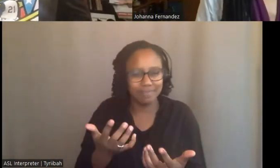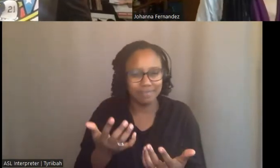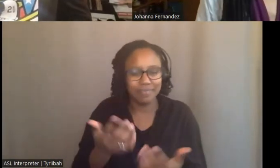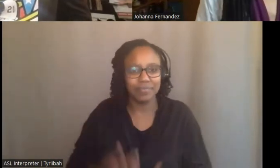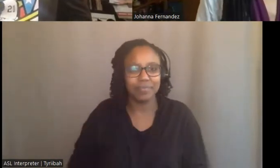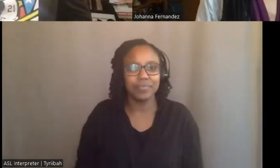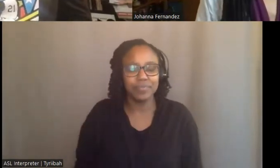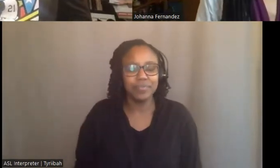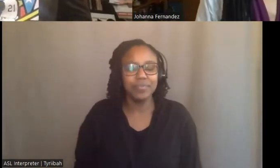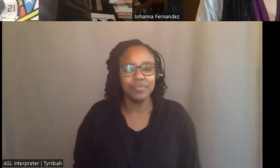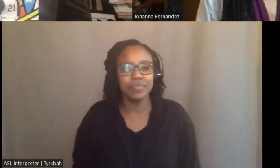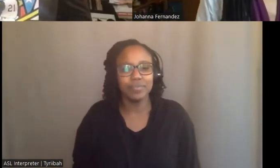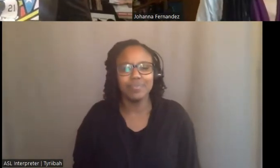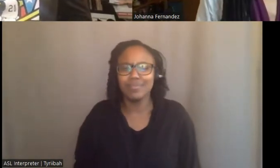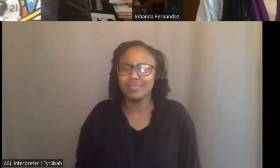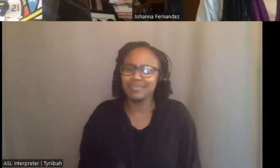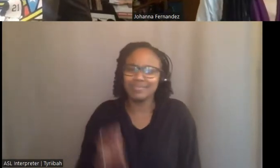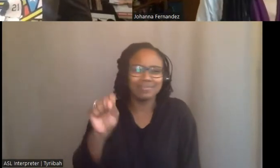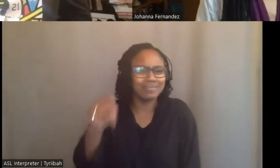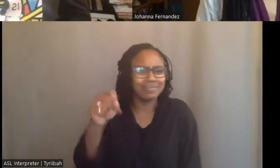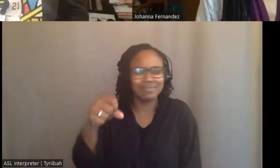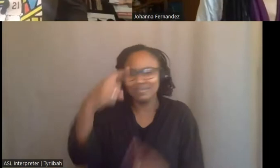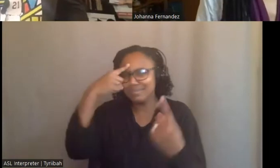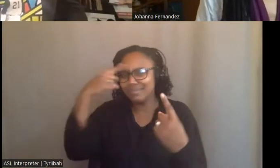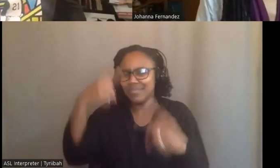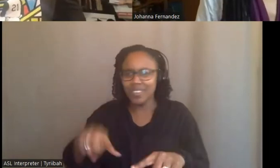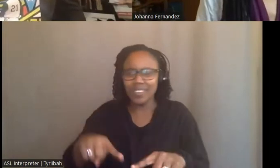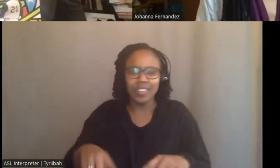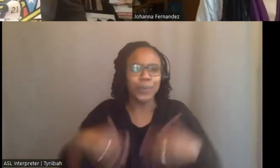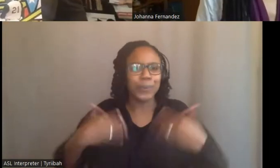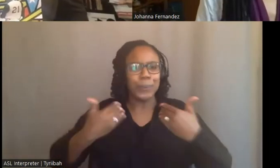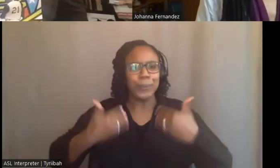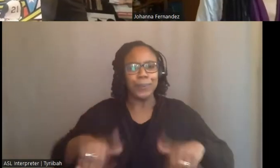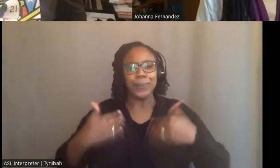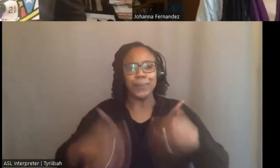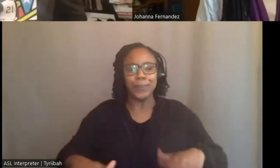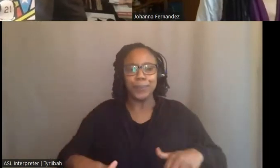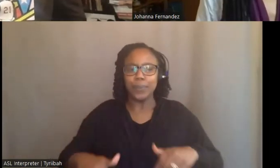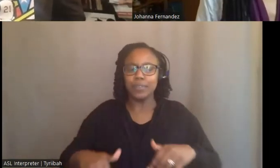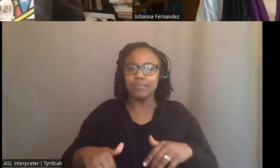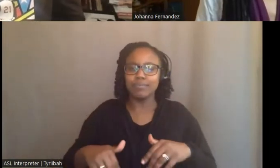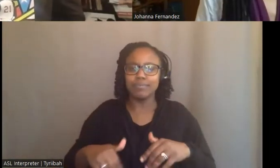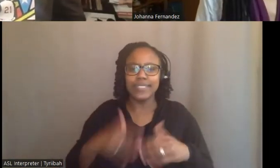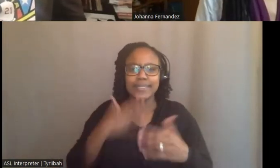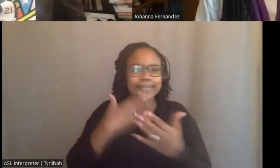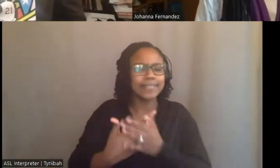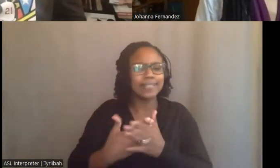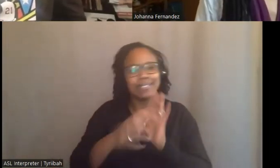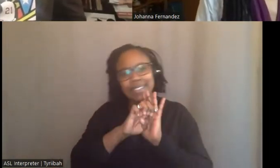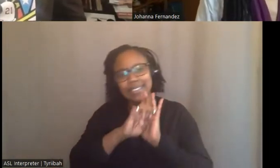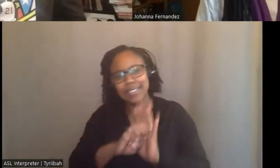incredible example of uniting folks and